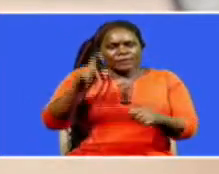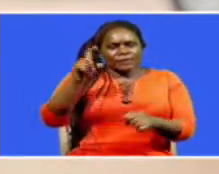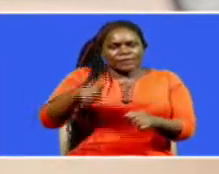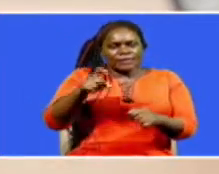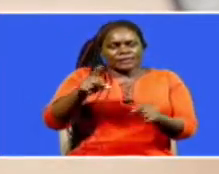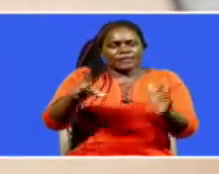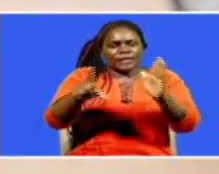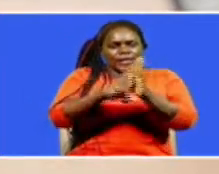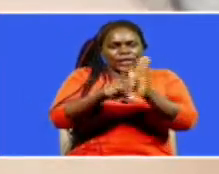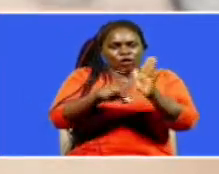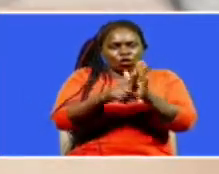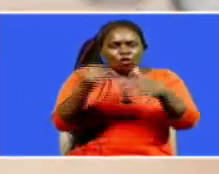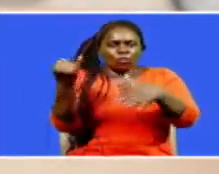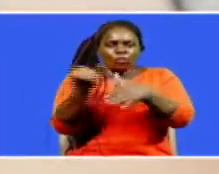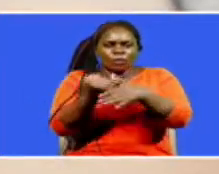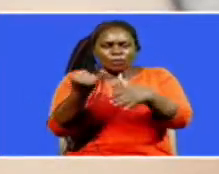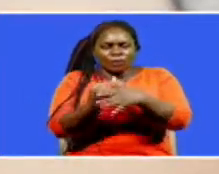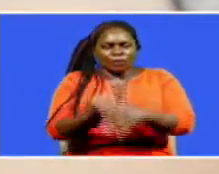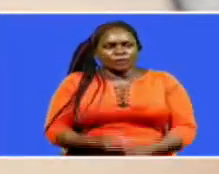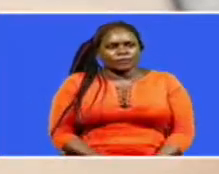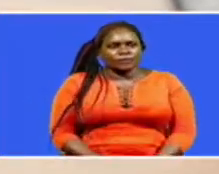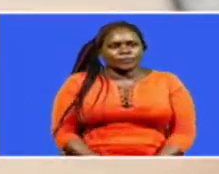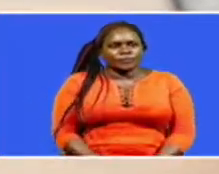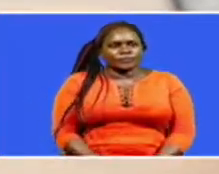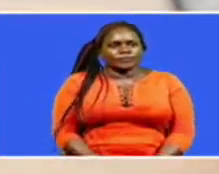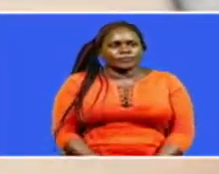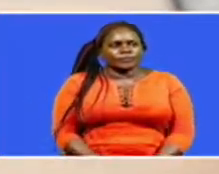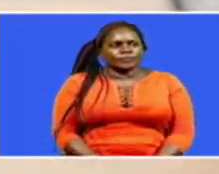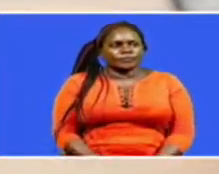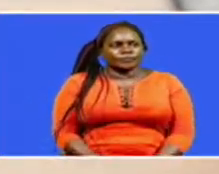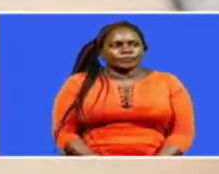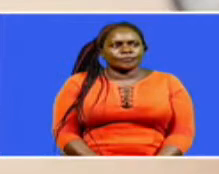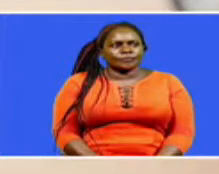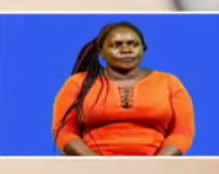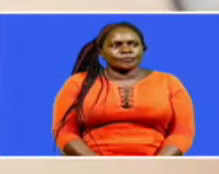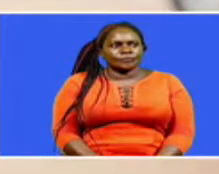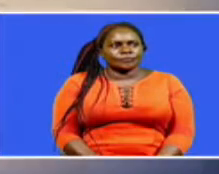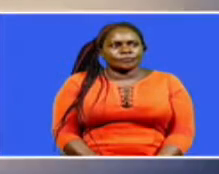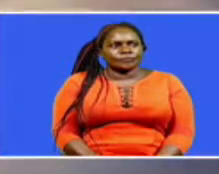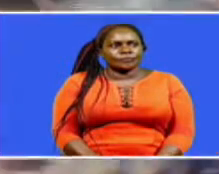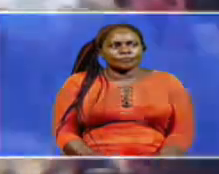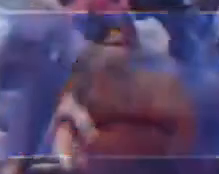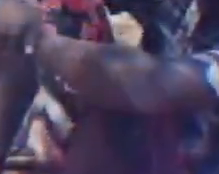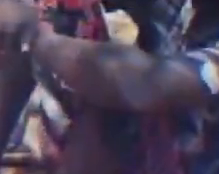requires legal intervention. Husna Mohammed, KTN News, Garissa County.